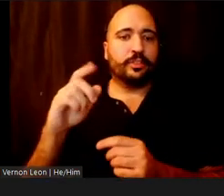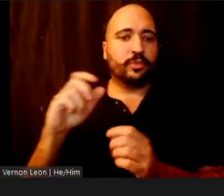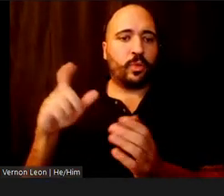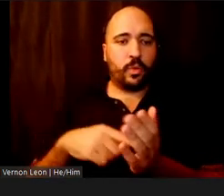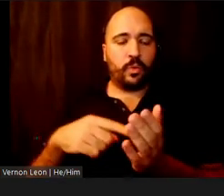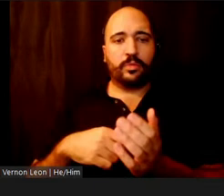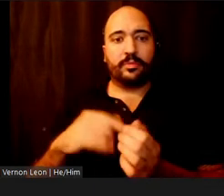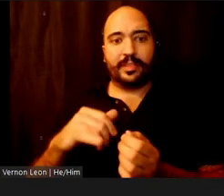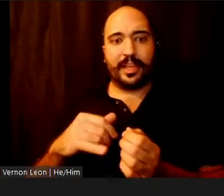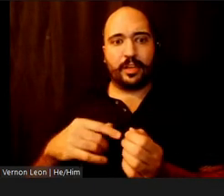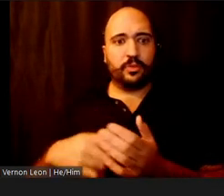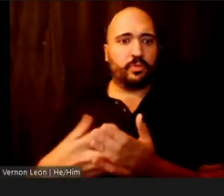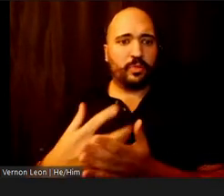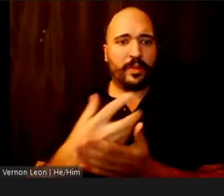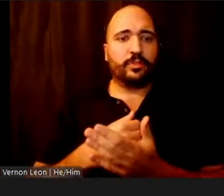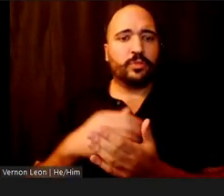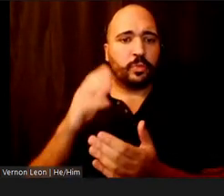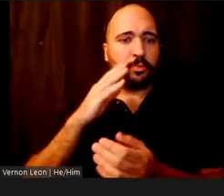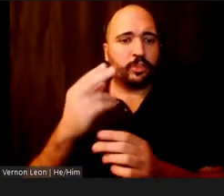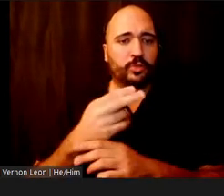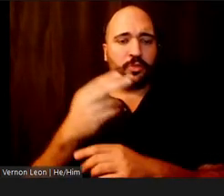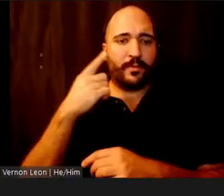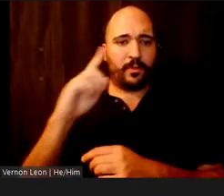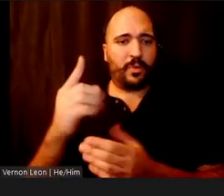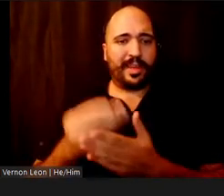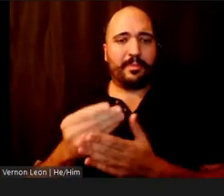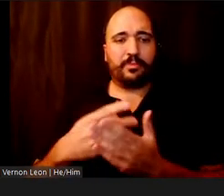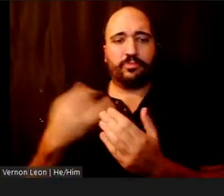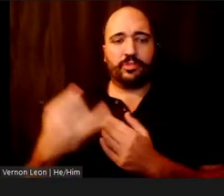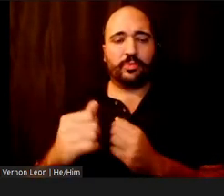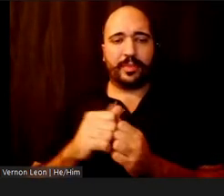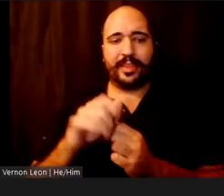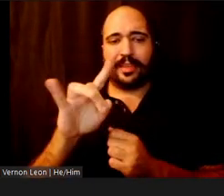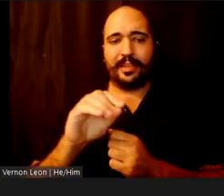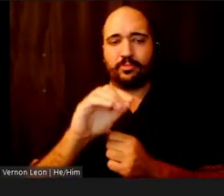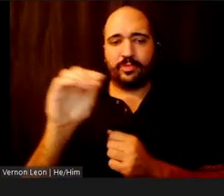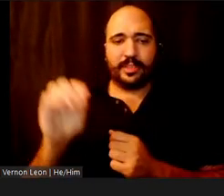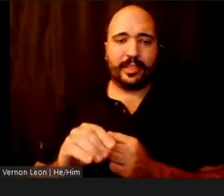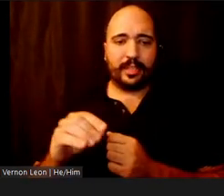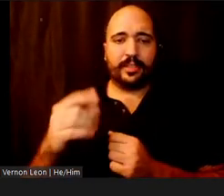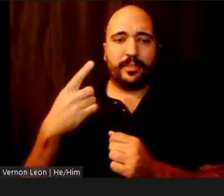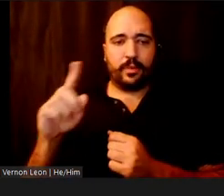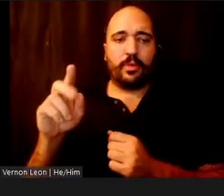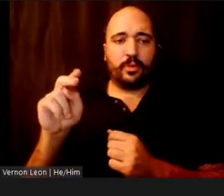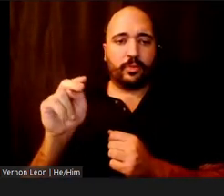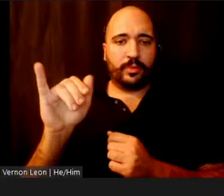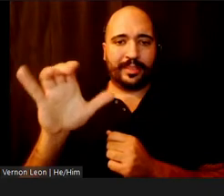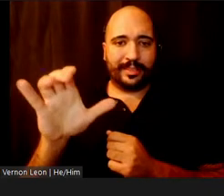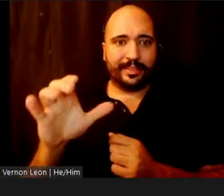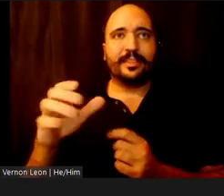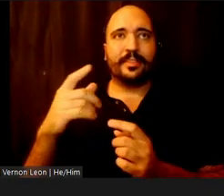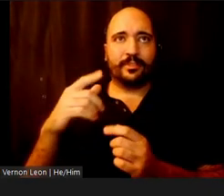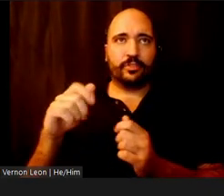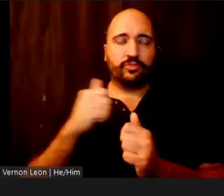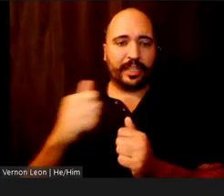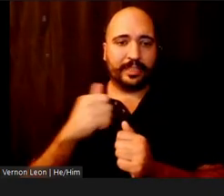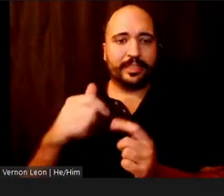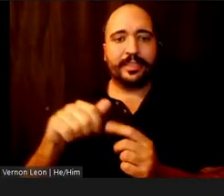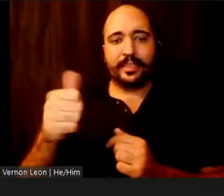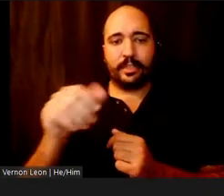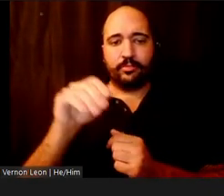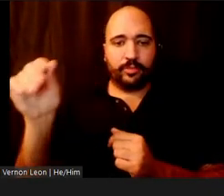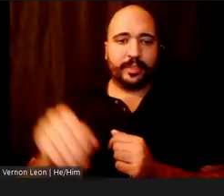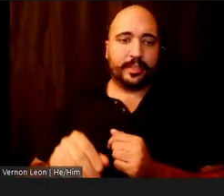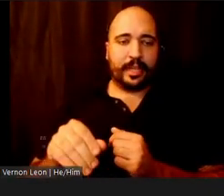would be used for public transportation capital projects, with 80% devoted to New York City transit, 10% to the Long Island Railroad, and 10